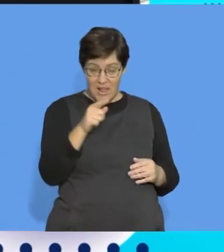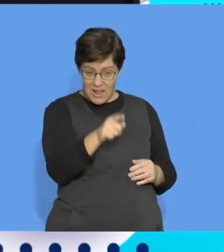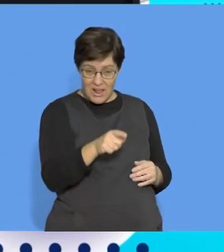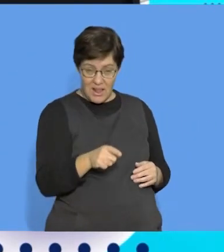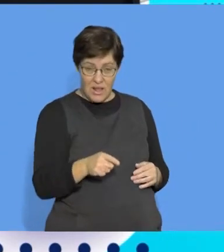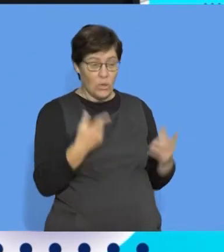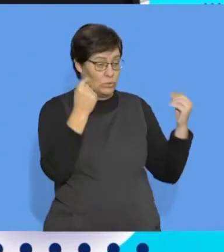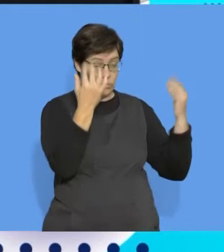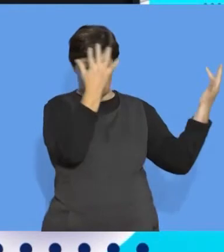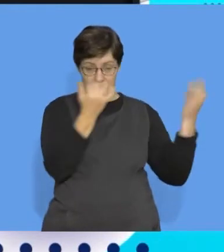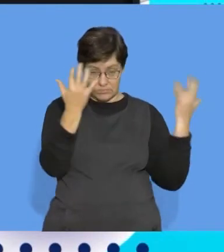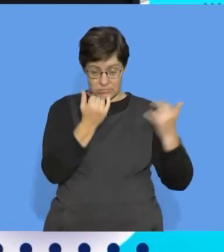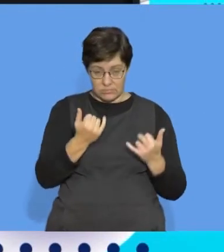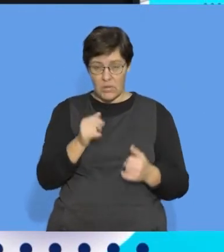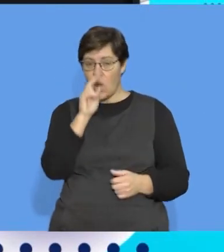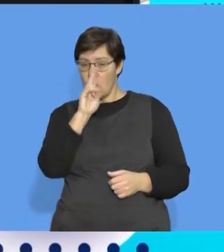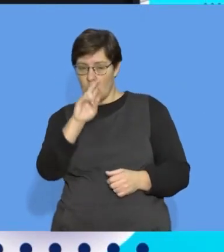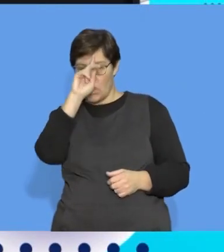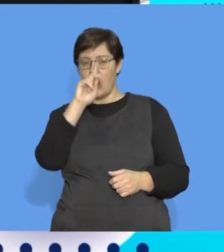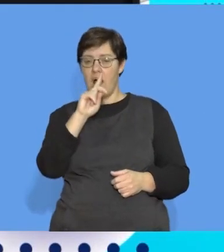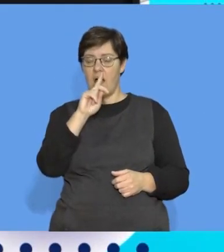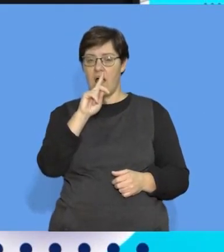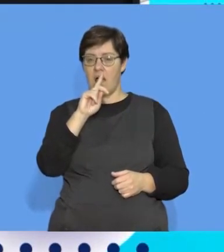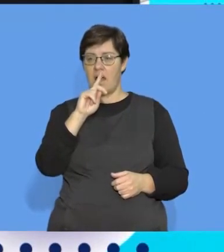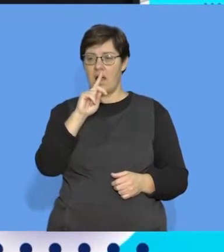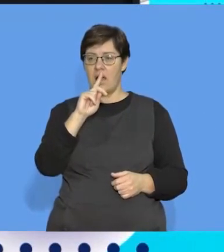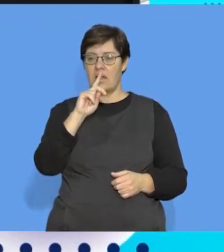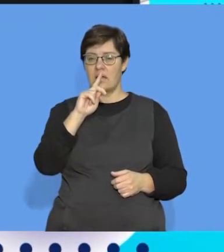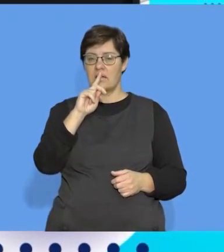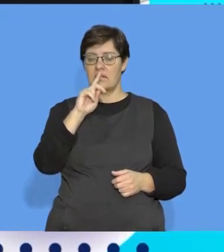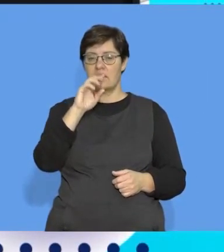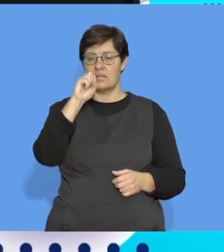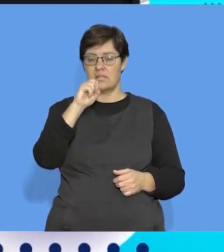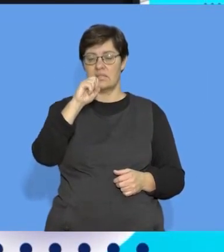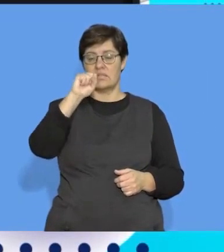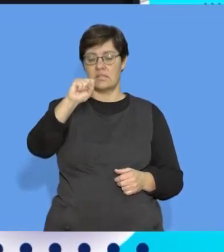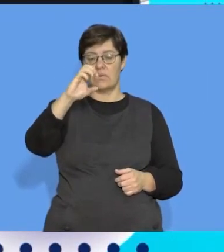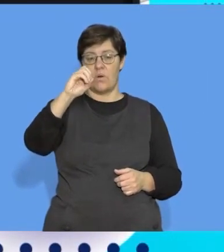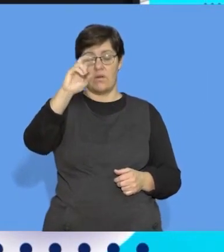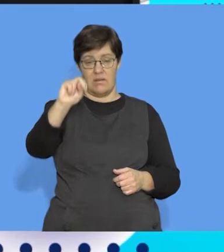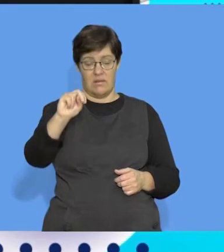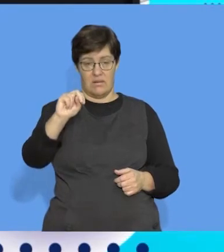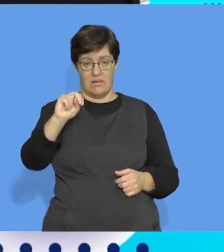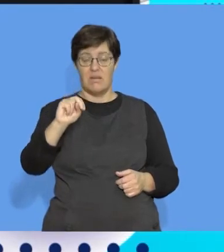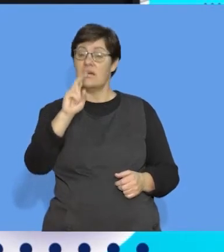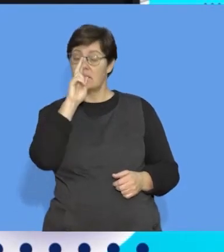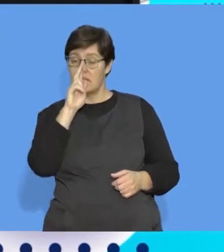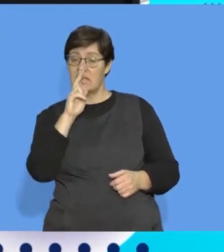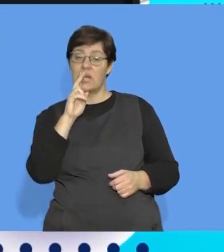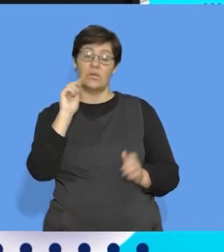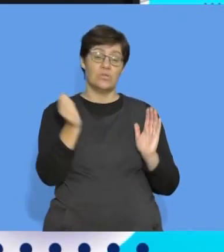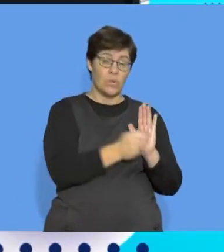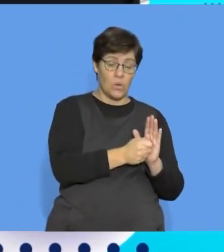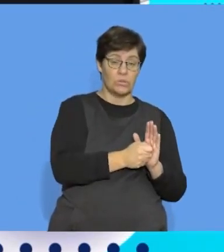you'll know whenever you're doing your calculation, look for the sun. Sun, sold, old, and